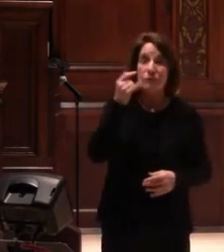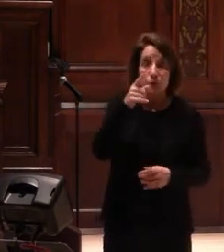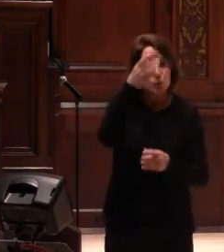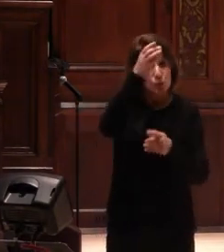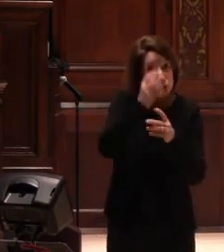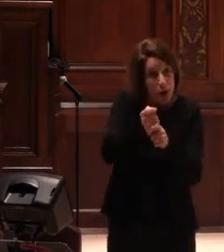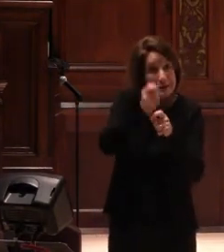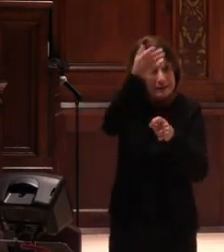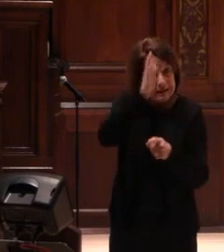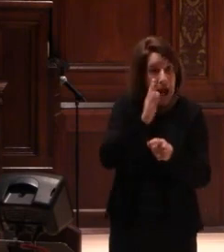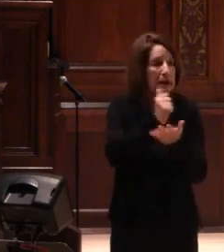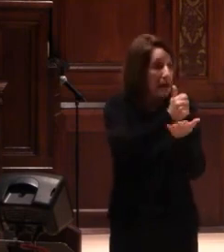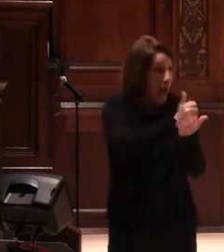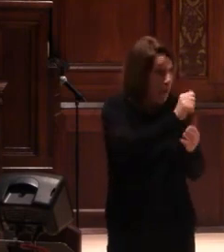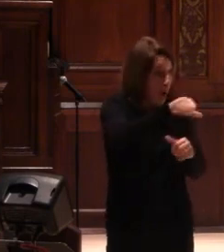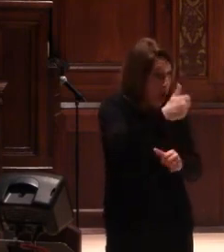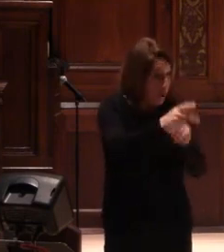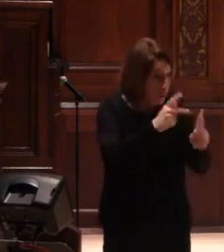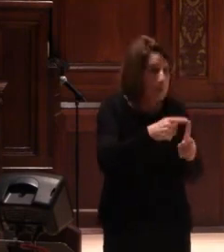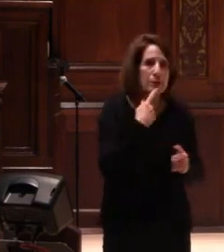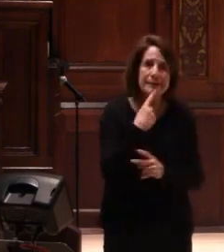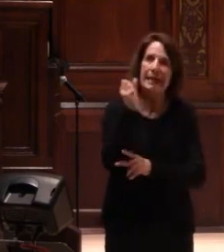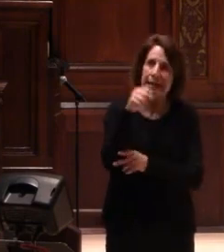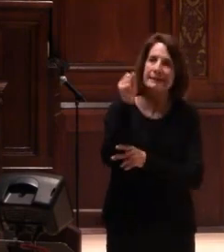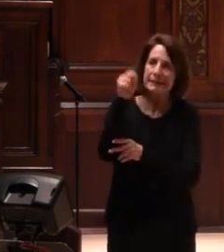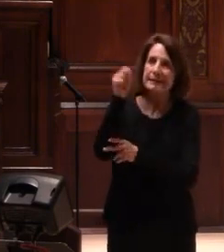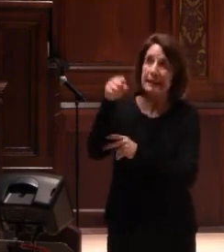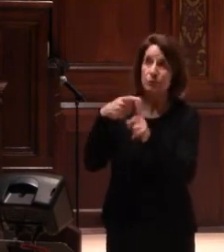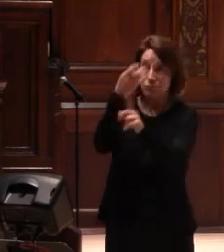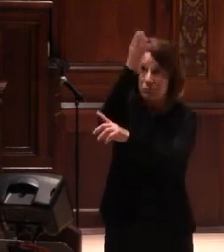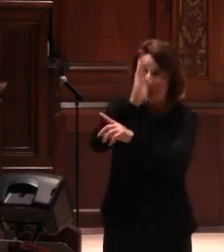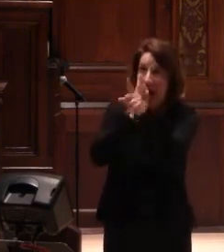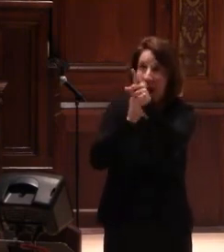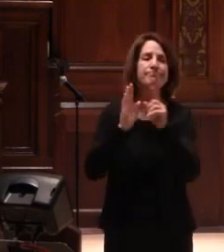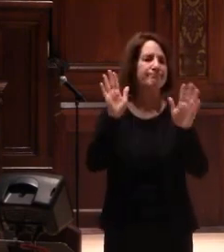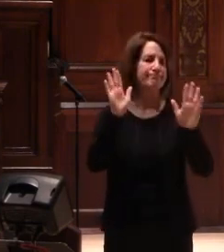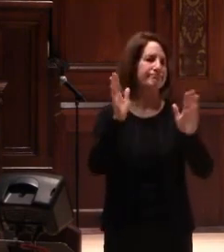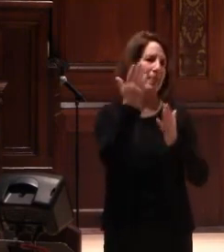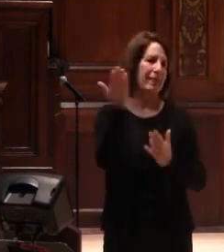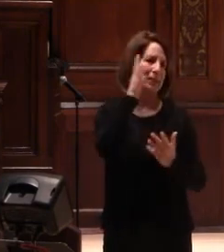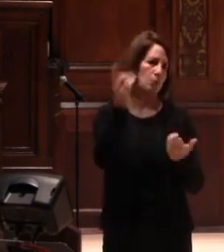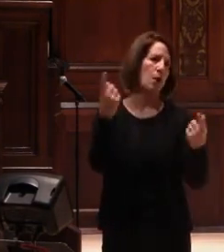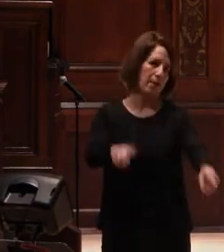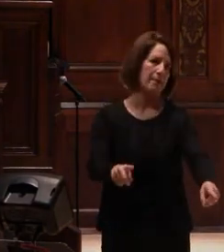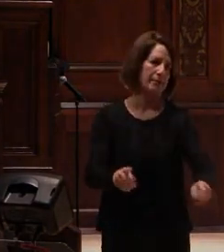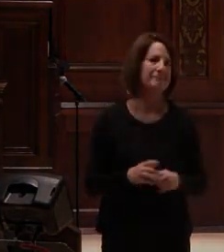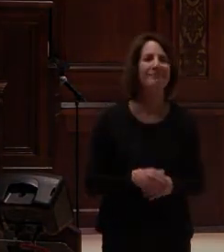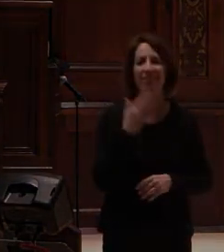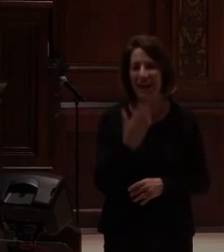help others and say yes, yes, yes to him, that great things will come. Thank you.